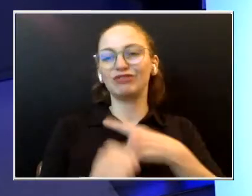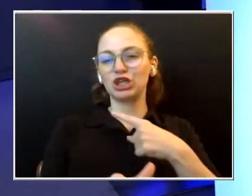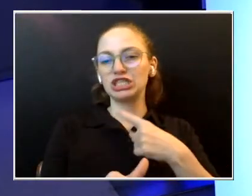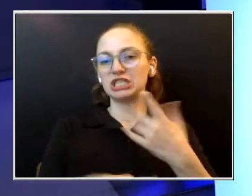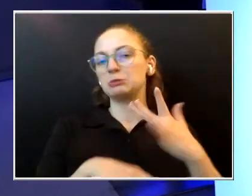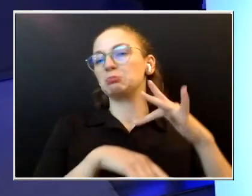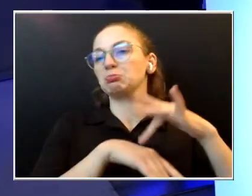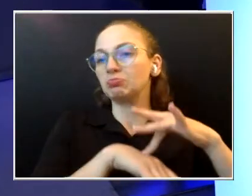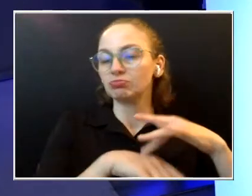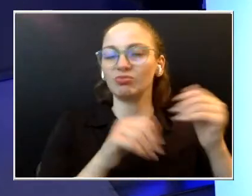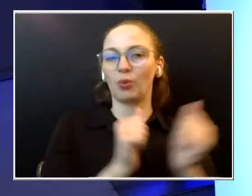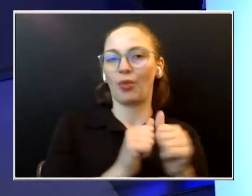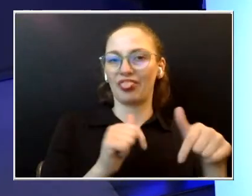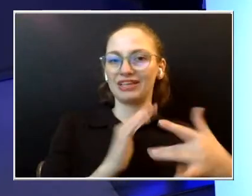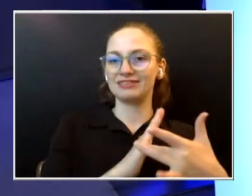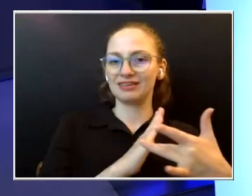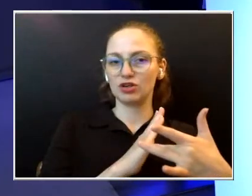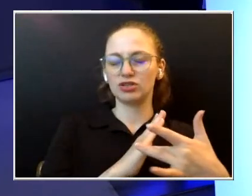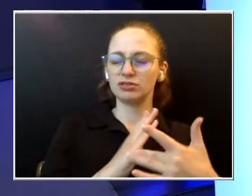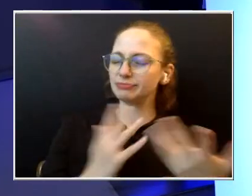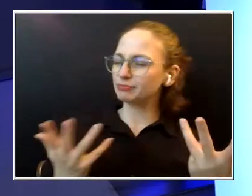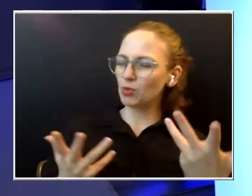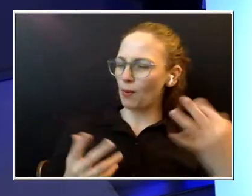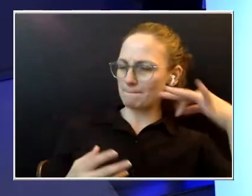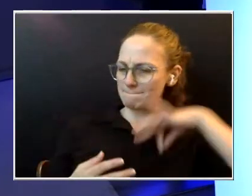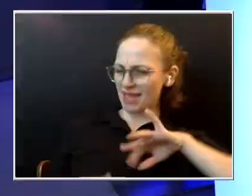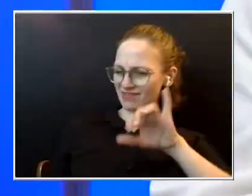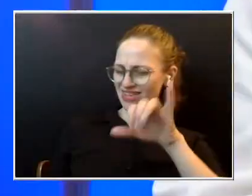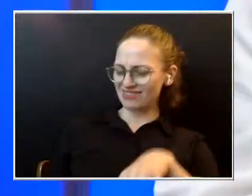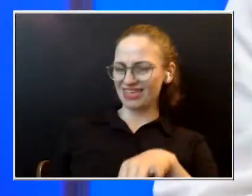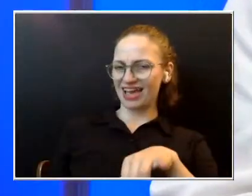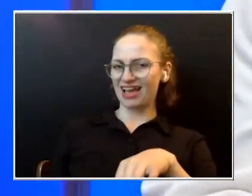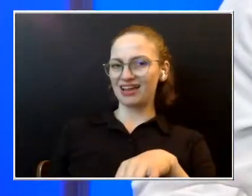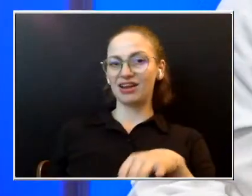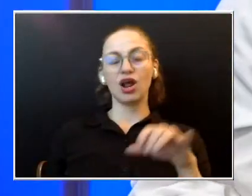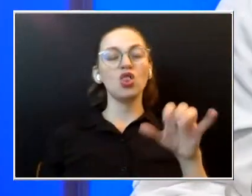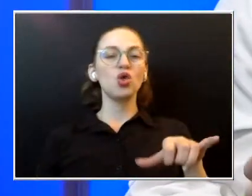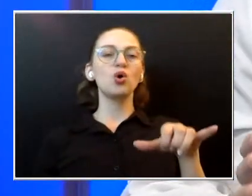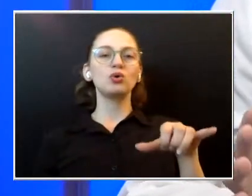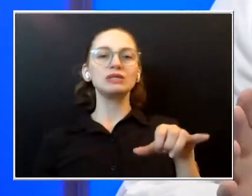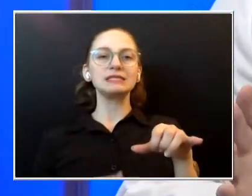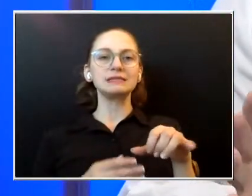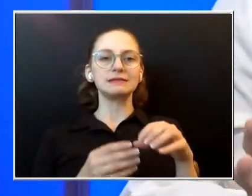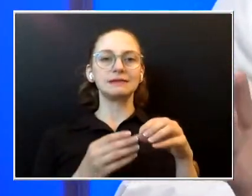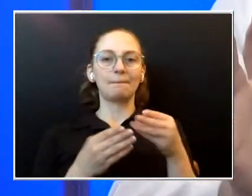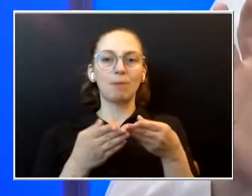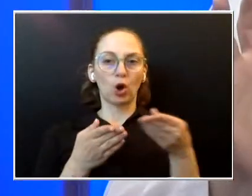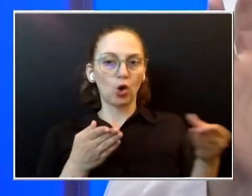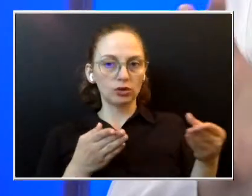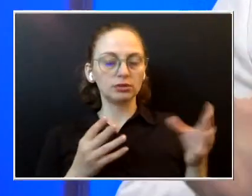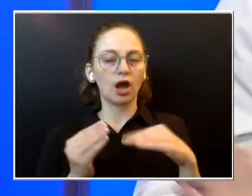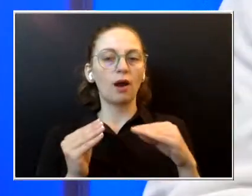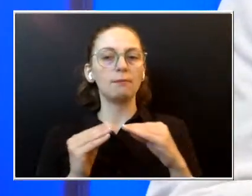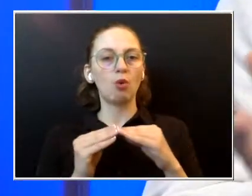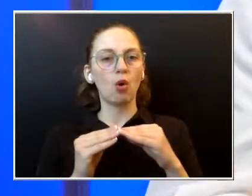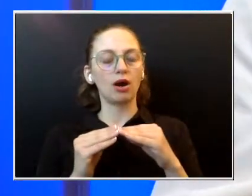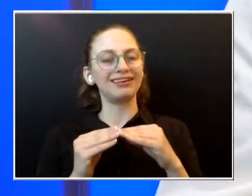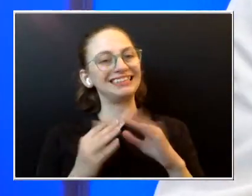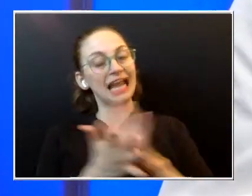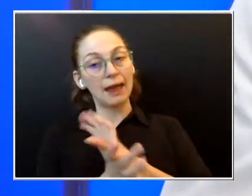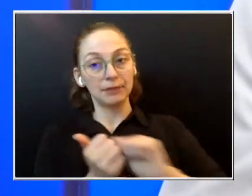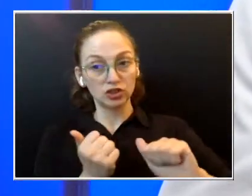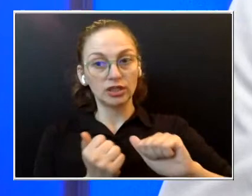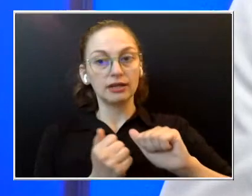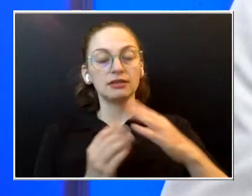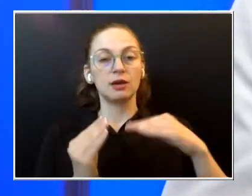those particles they're much more damaging. They're more massive particles than a proton. And so because of that, they can deposit much bigger packets